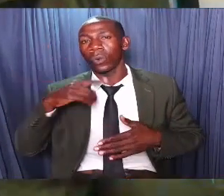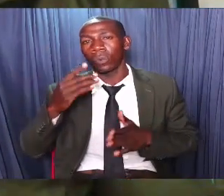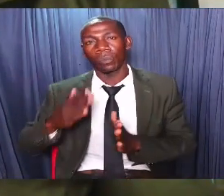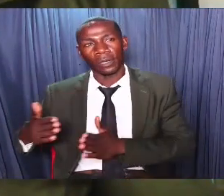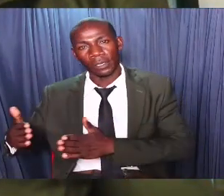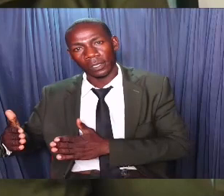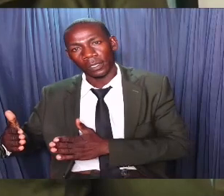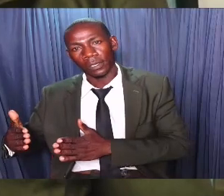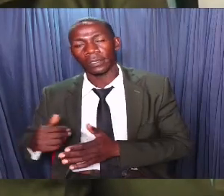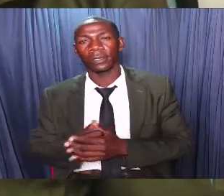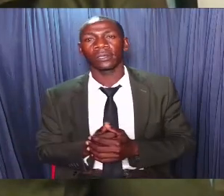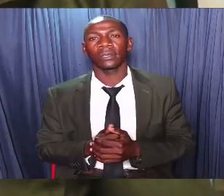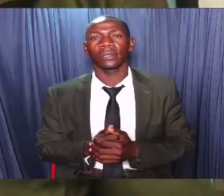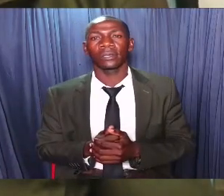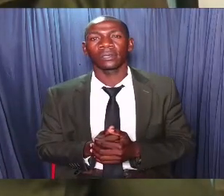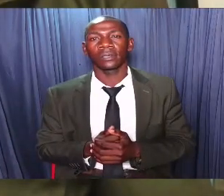who plans.